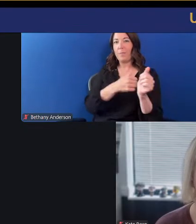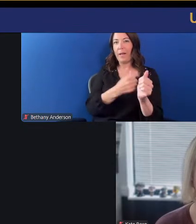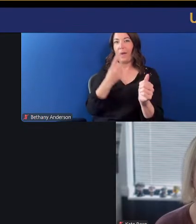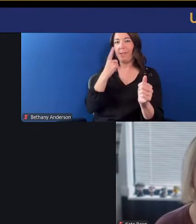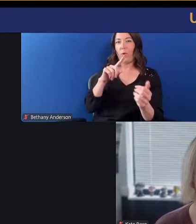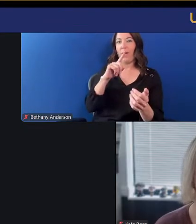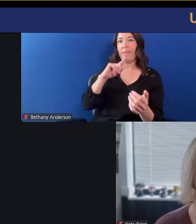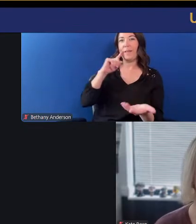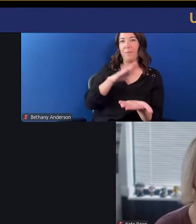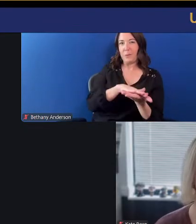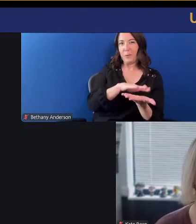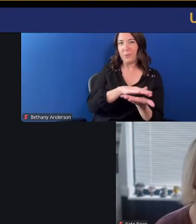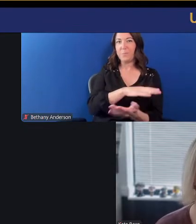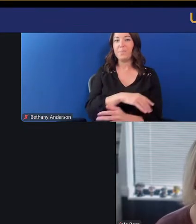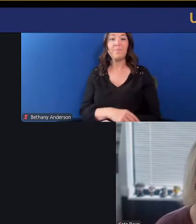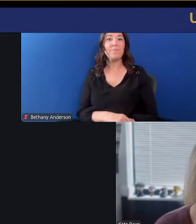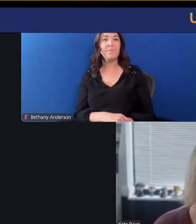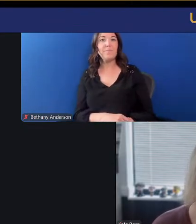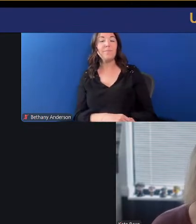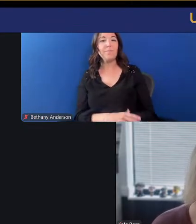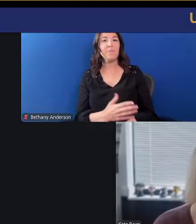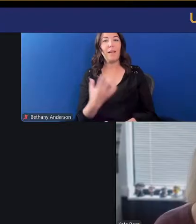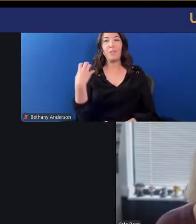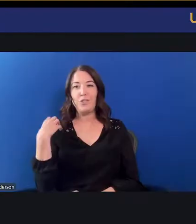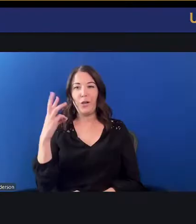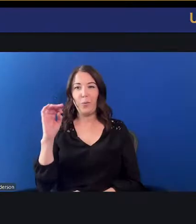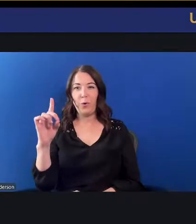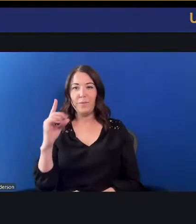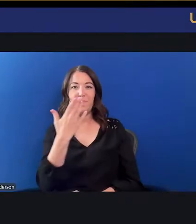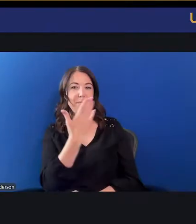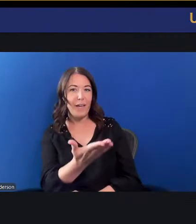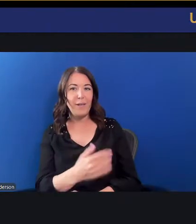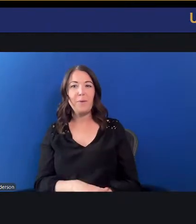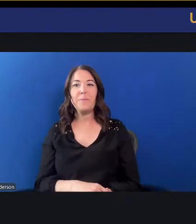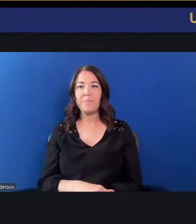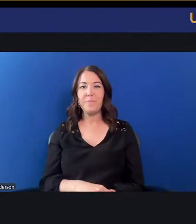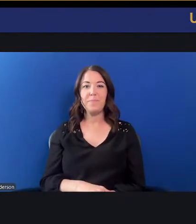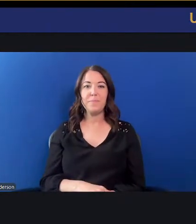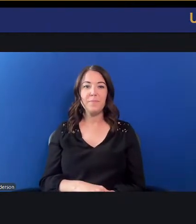Deaf. Absolutely, thank you.